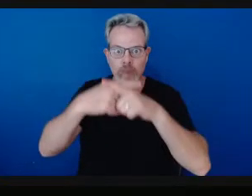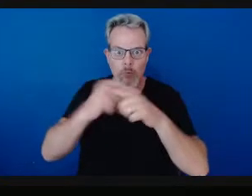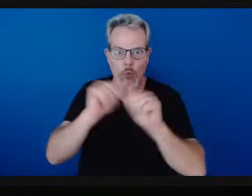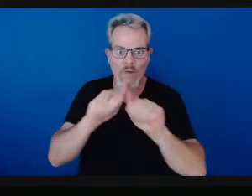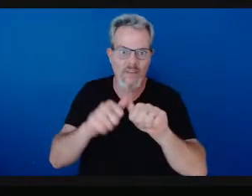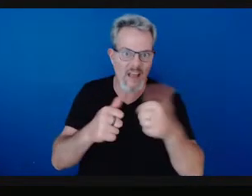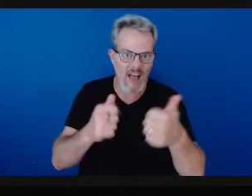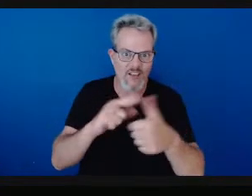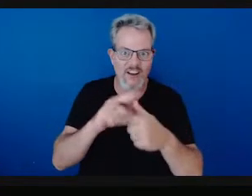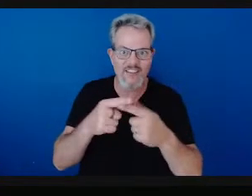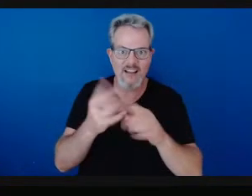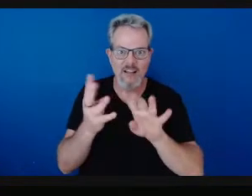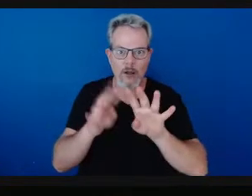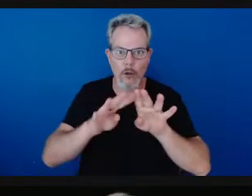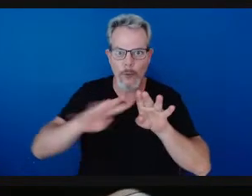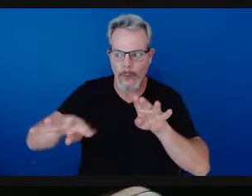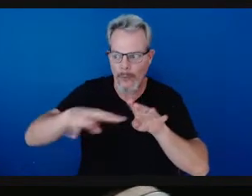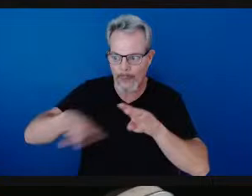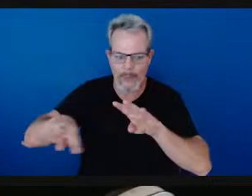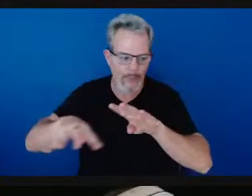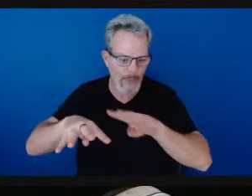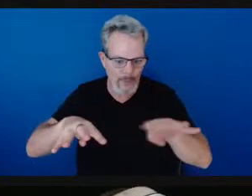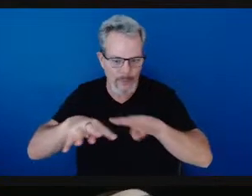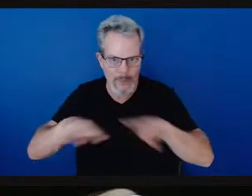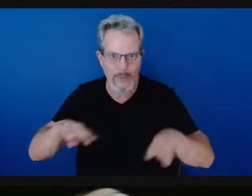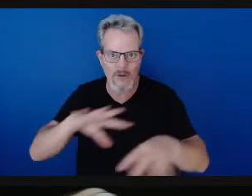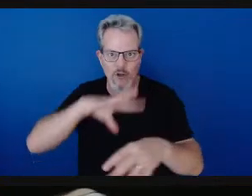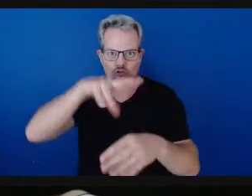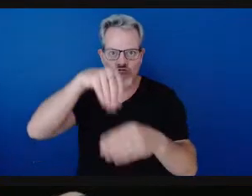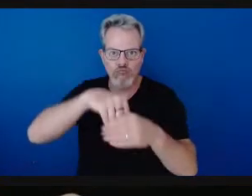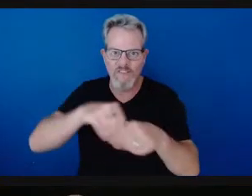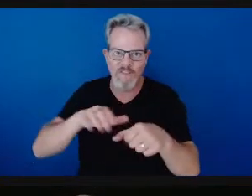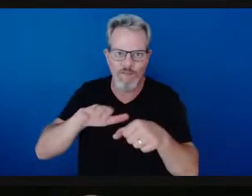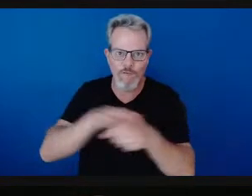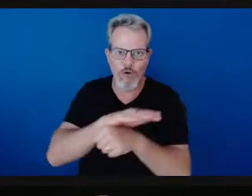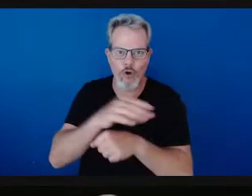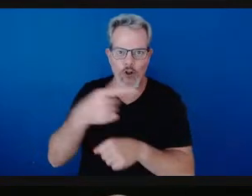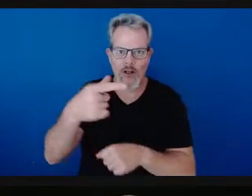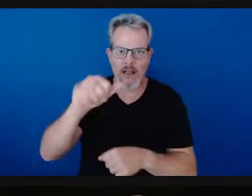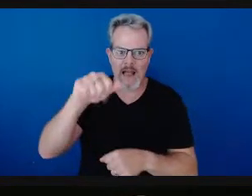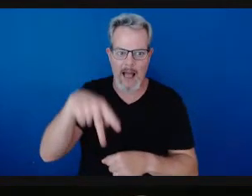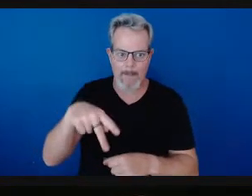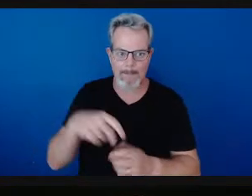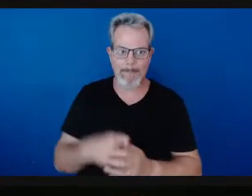oozing up 2 places, having occupied that gap. Right, so it's